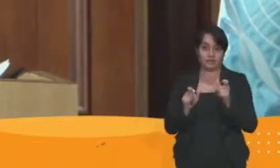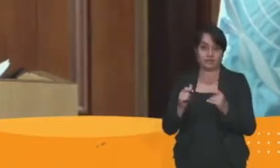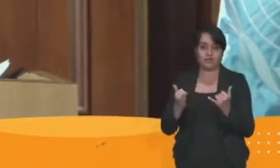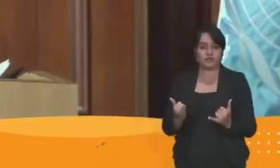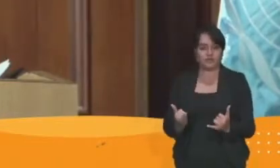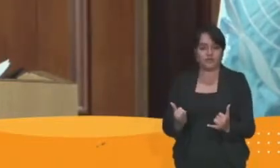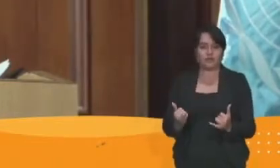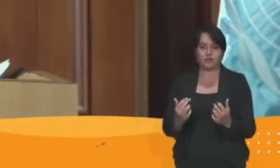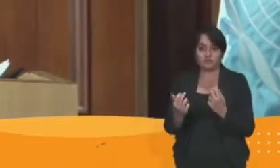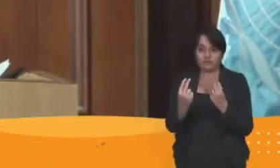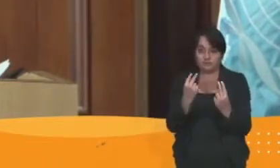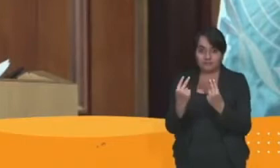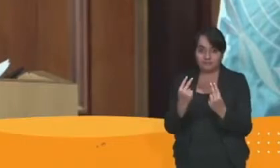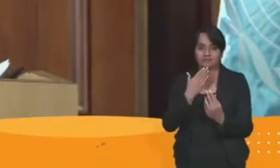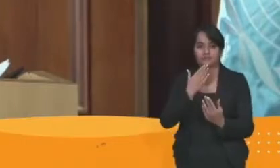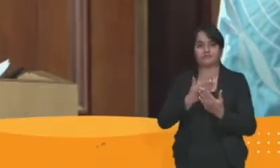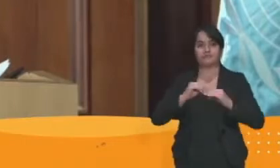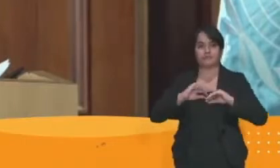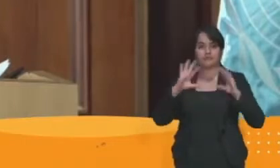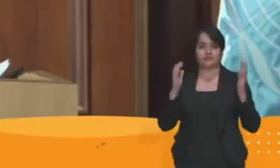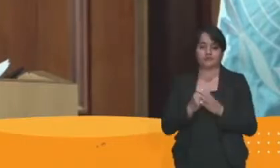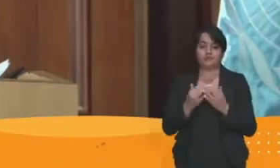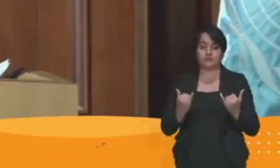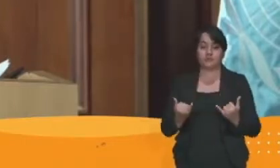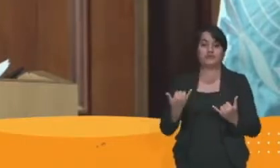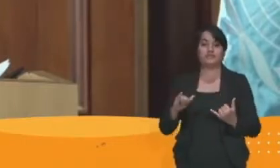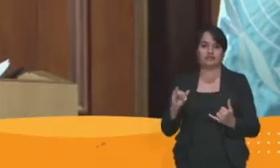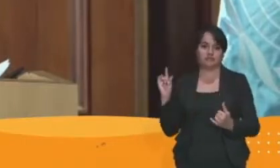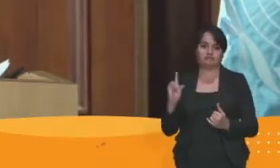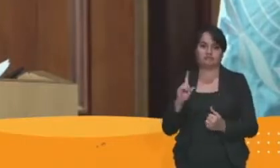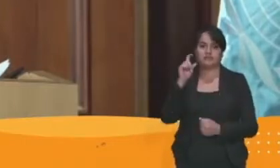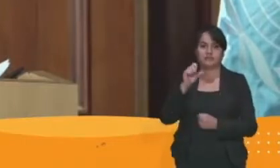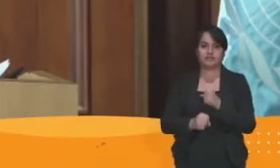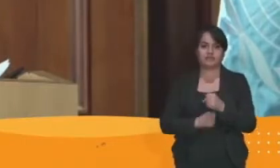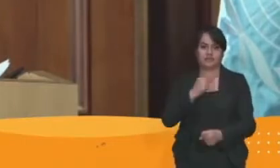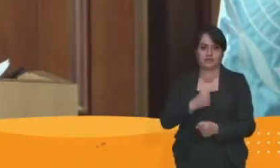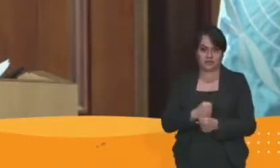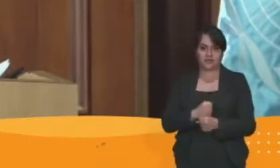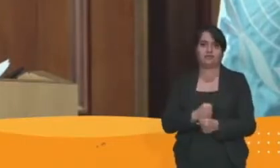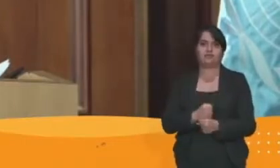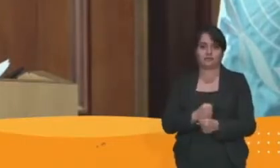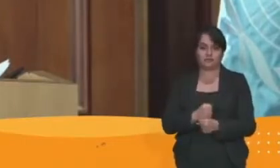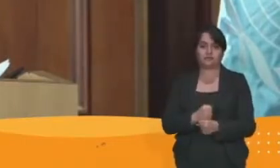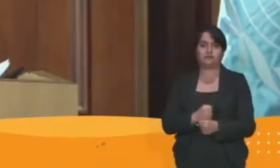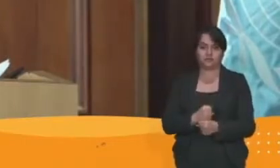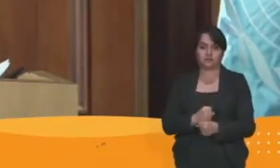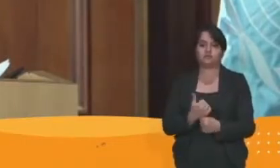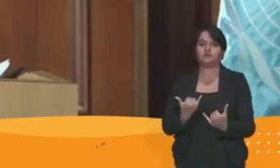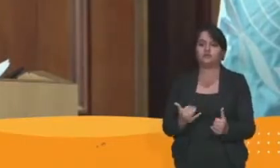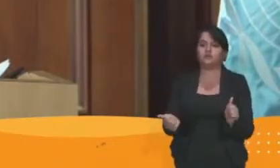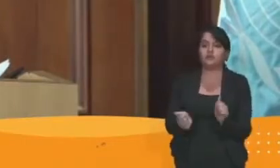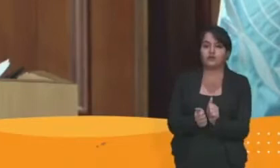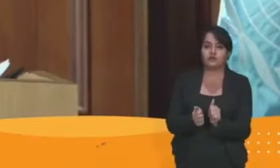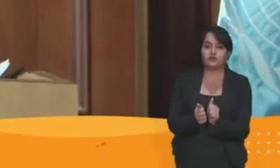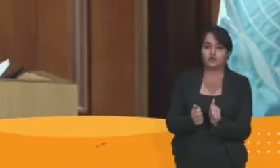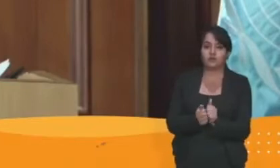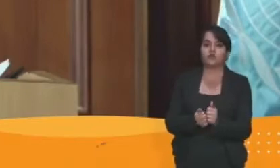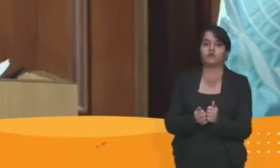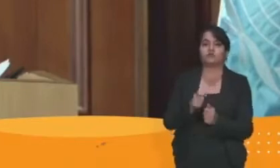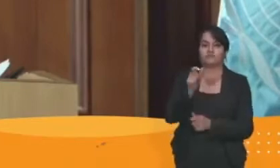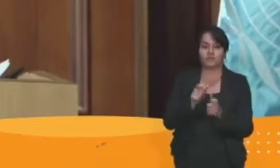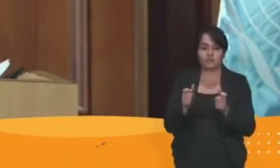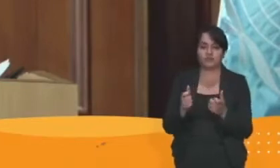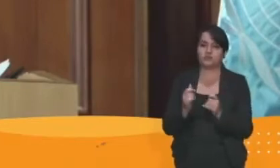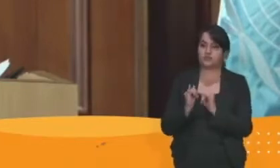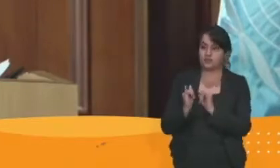us today, good morning. For the 6th straight year, we have gathered with our peers and friends